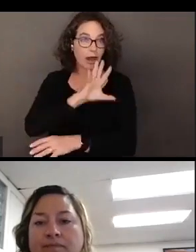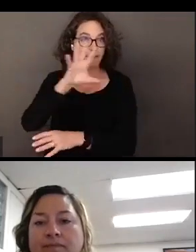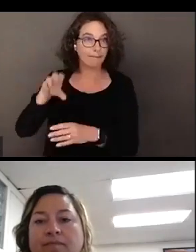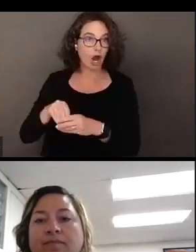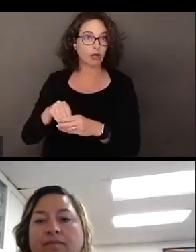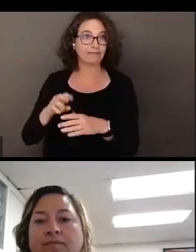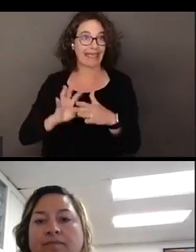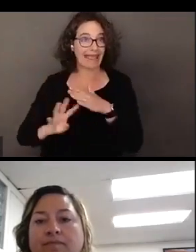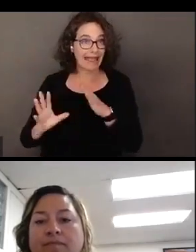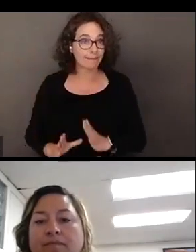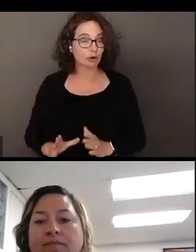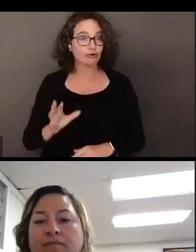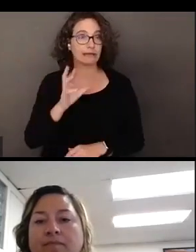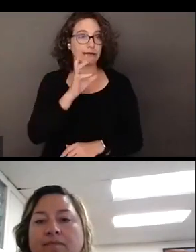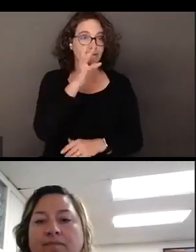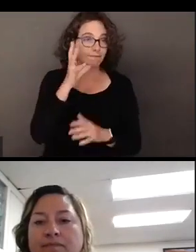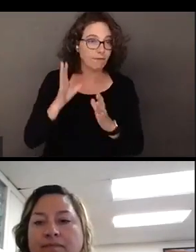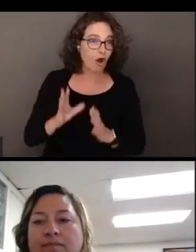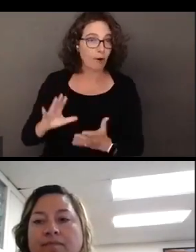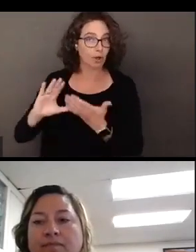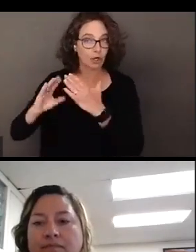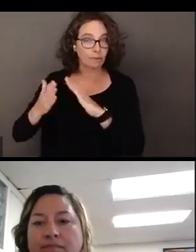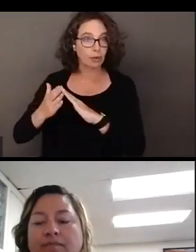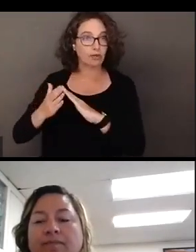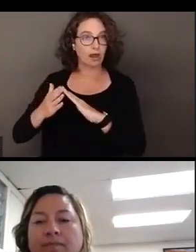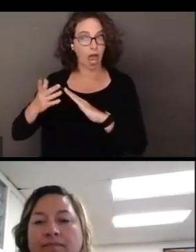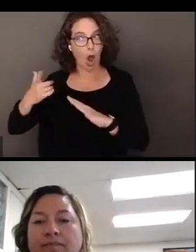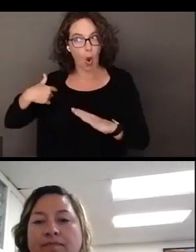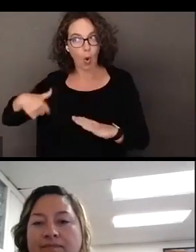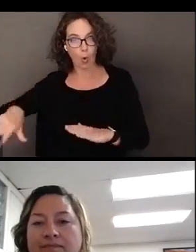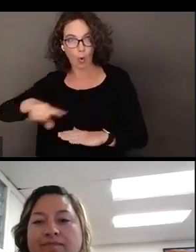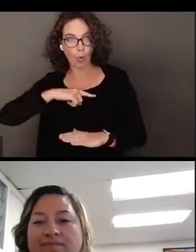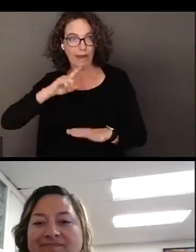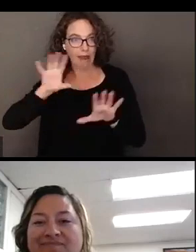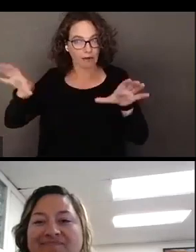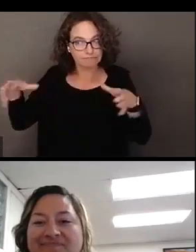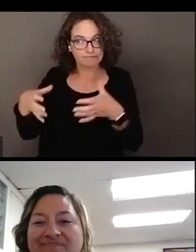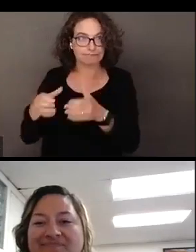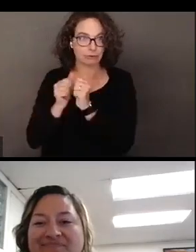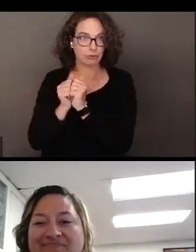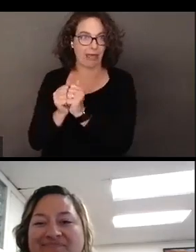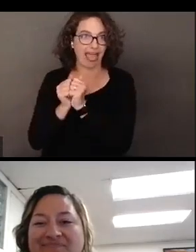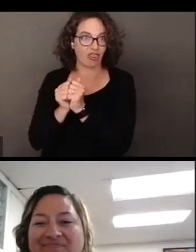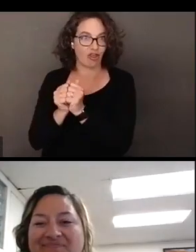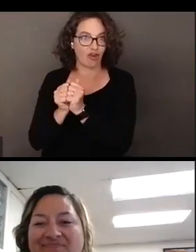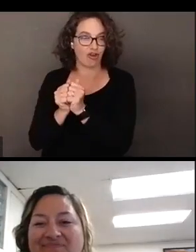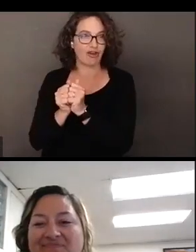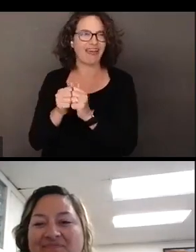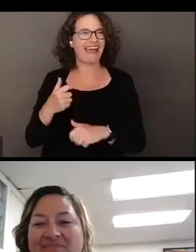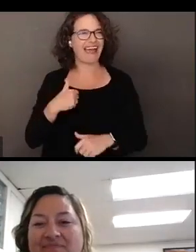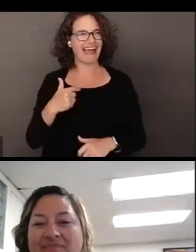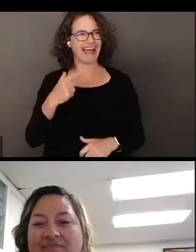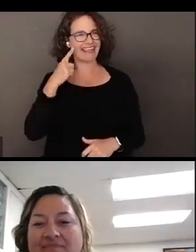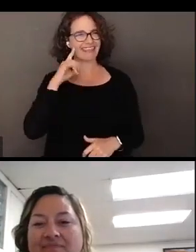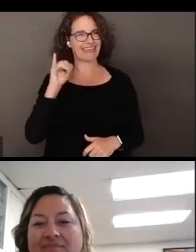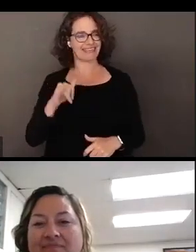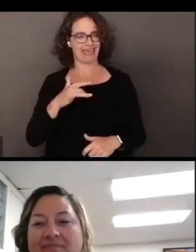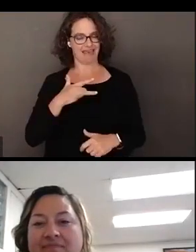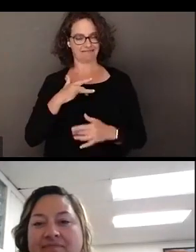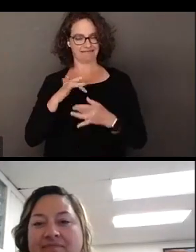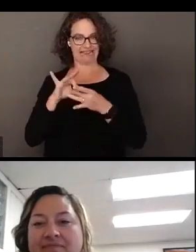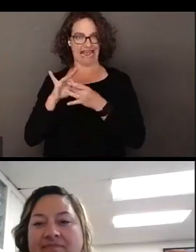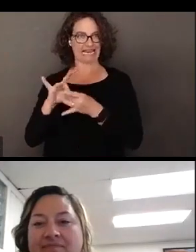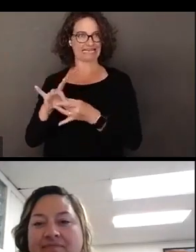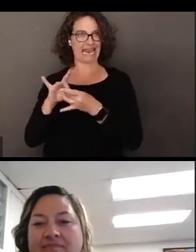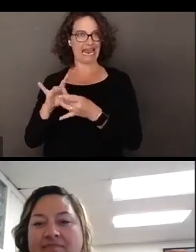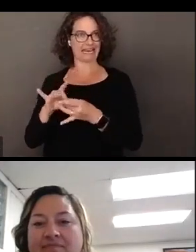immigrant community. We are all in together. And so I think that being connected, feeling